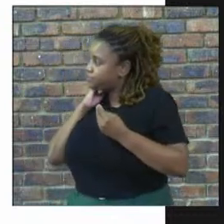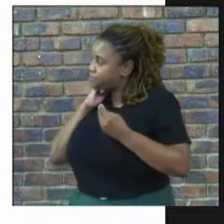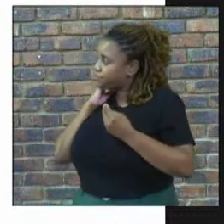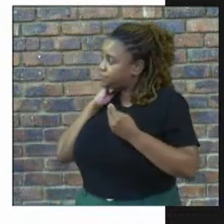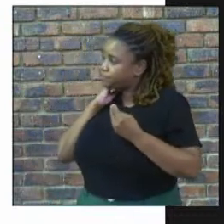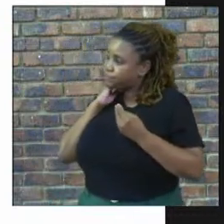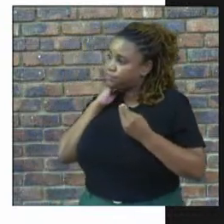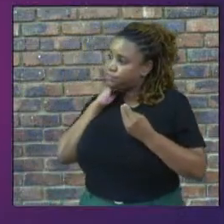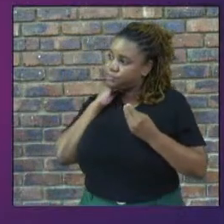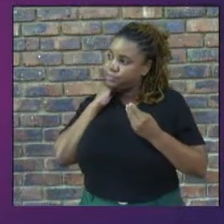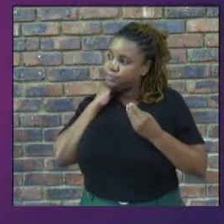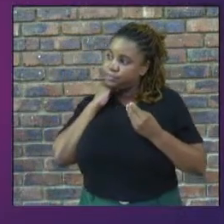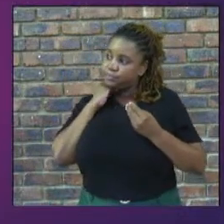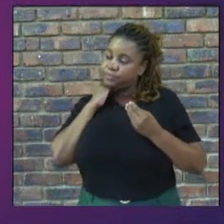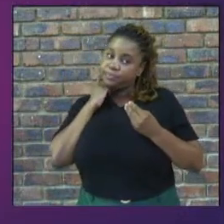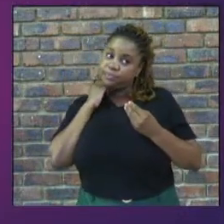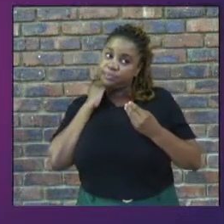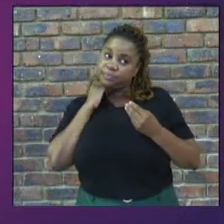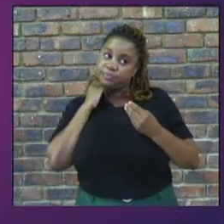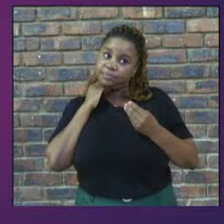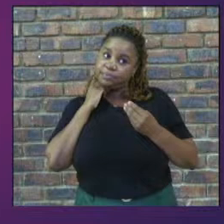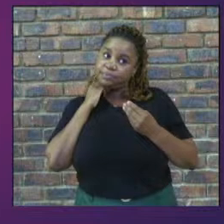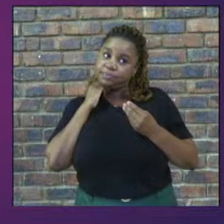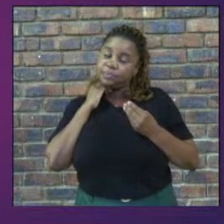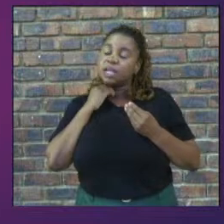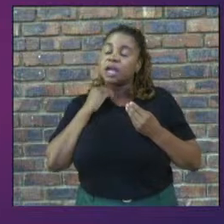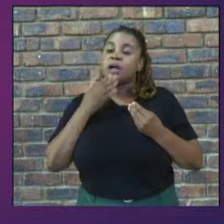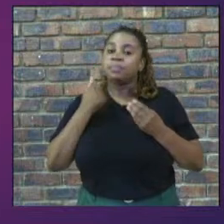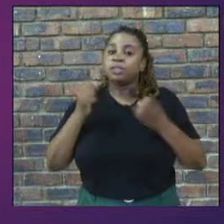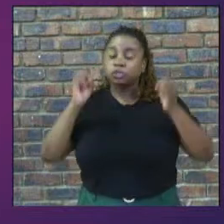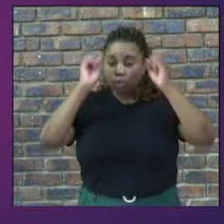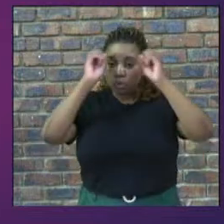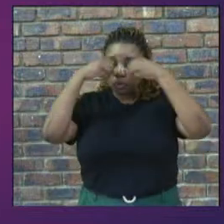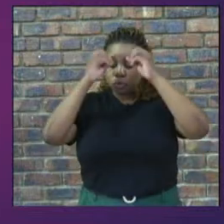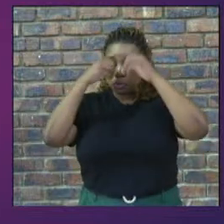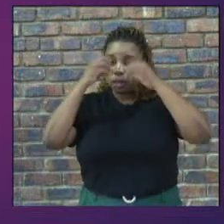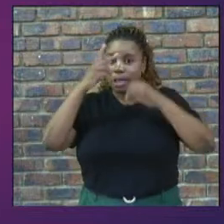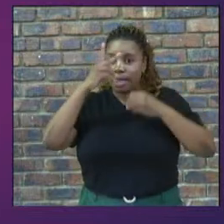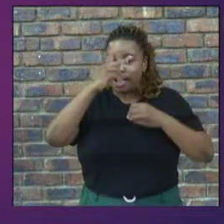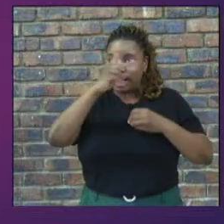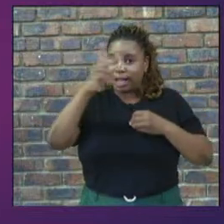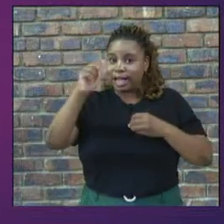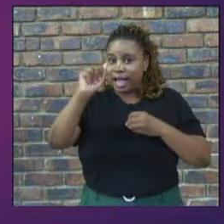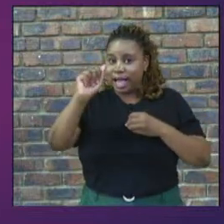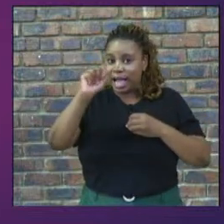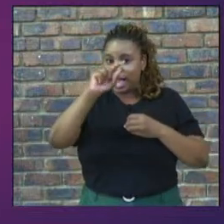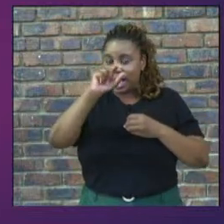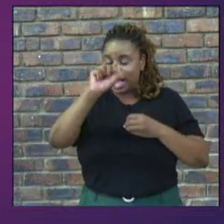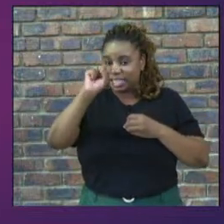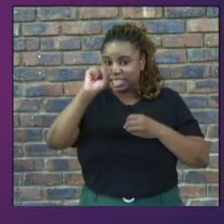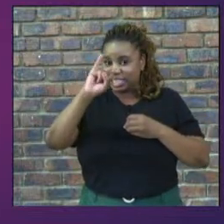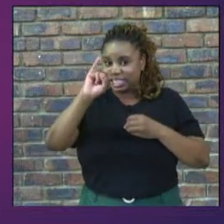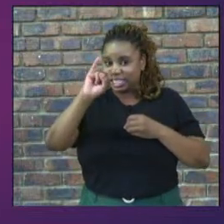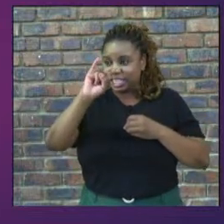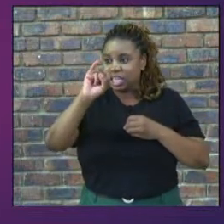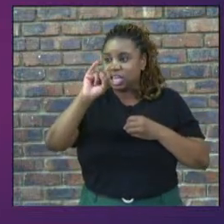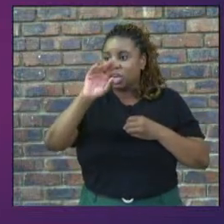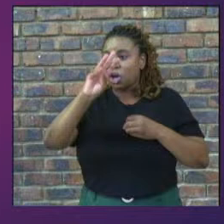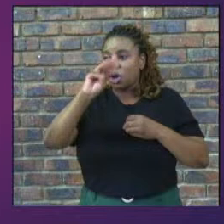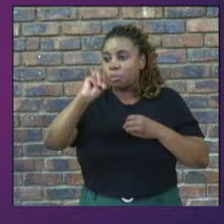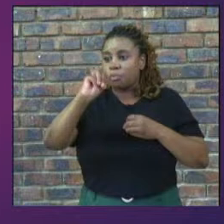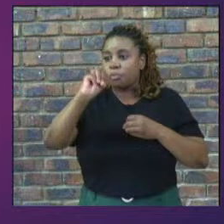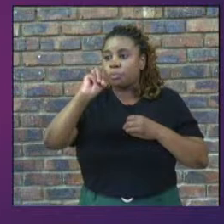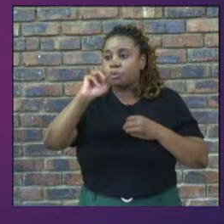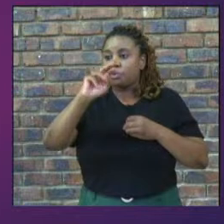You Google Kasim noto. Again. Ki WhatsApp number. Asi